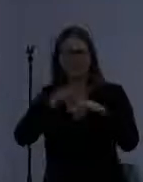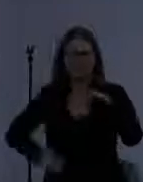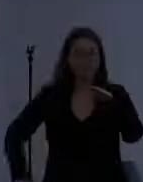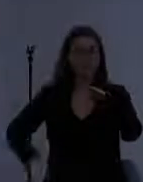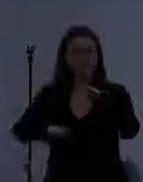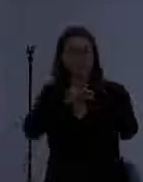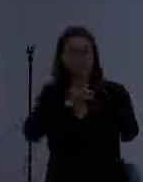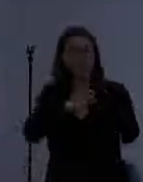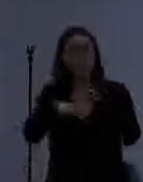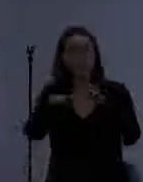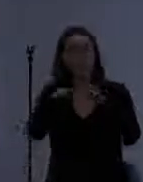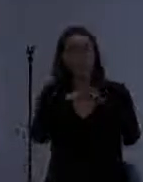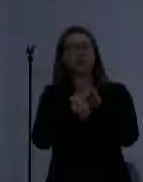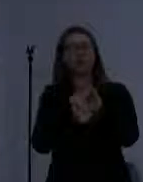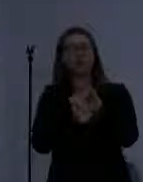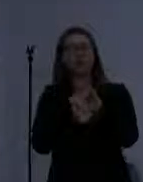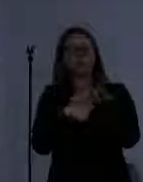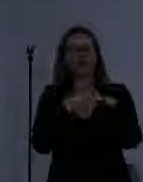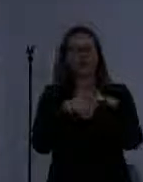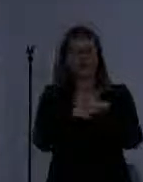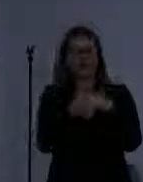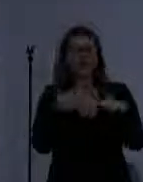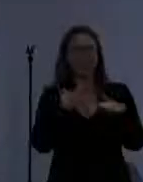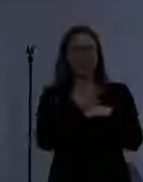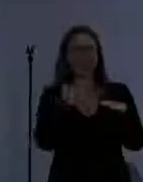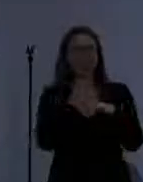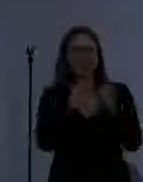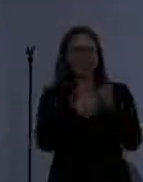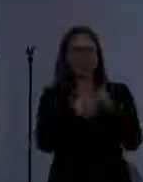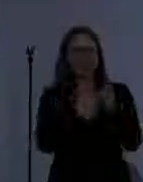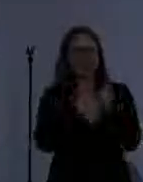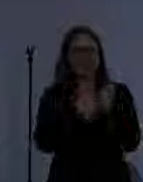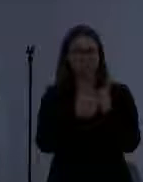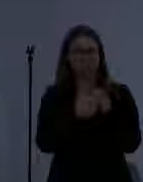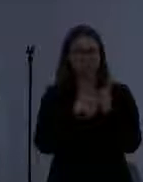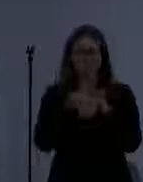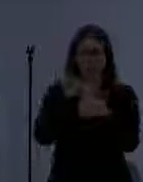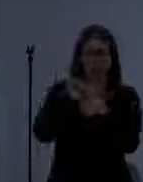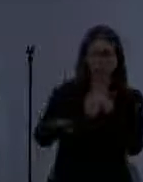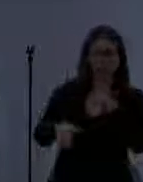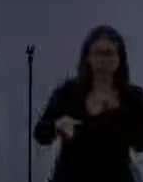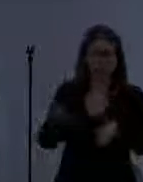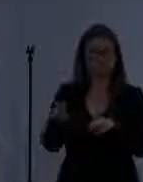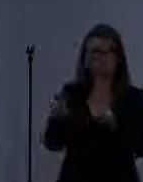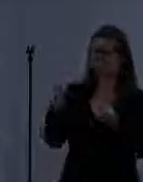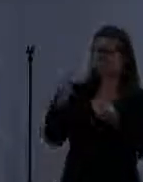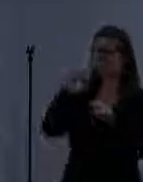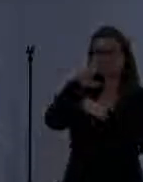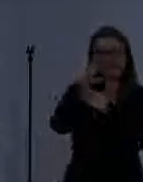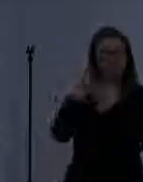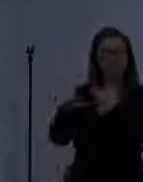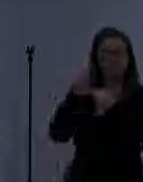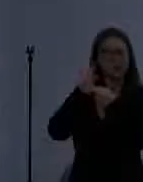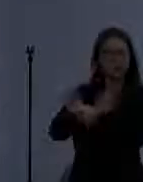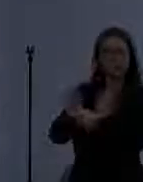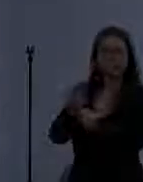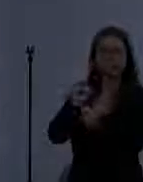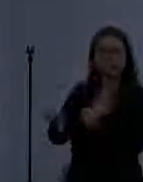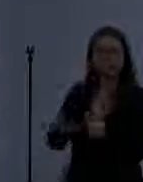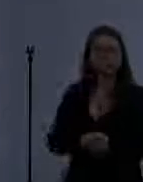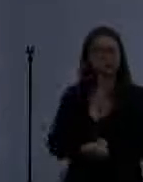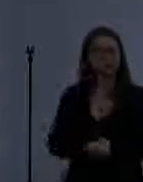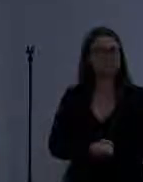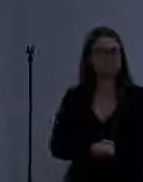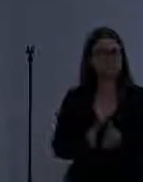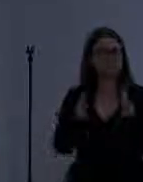Code of Conduct in the worker orientation module, and they do an absolutely fantastic job. It is really engaging. So please